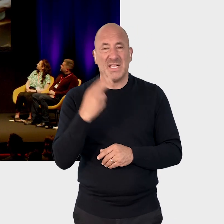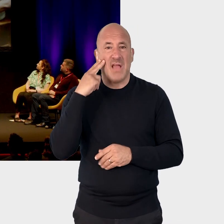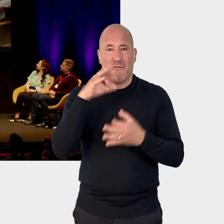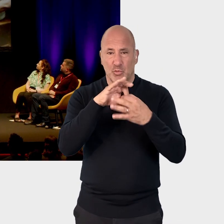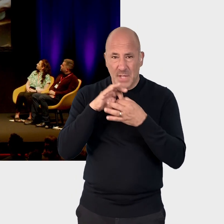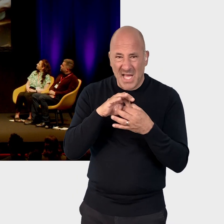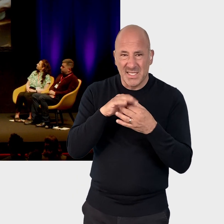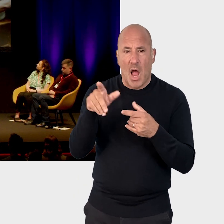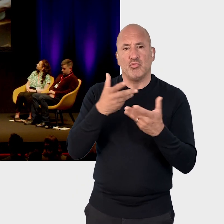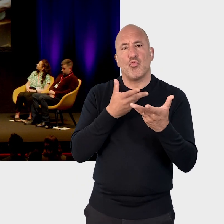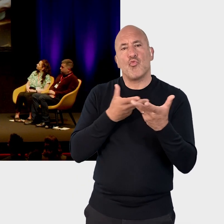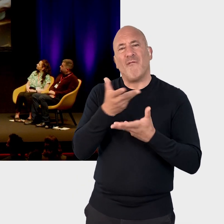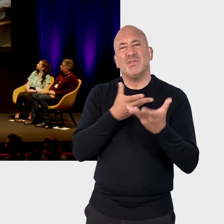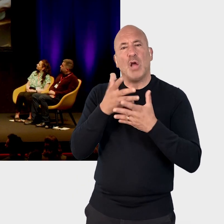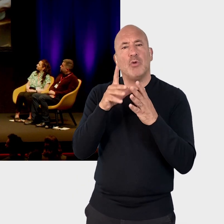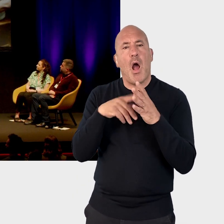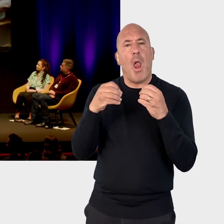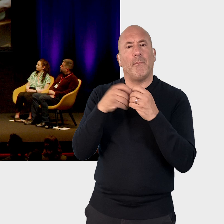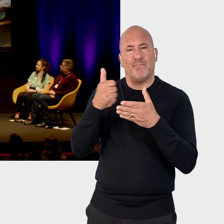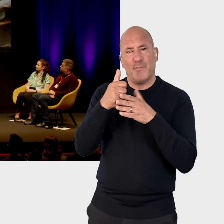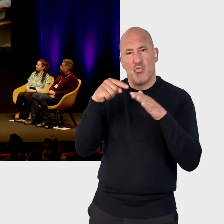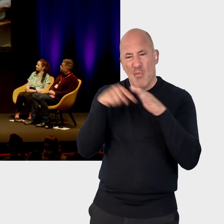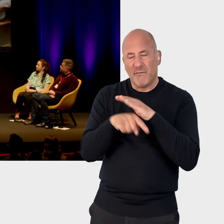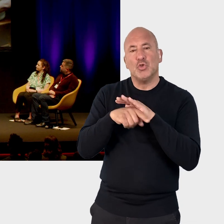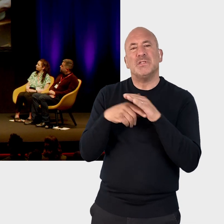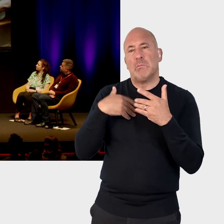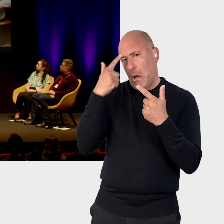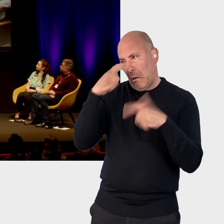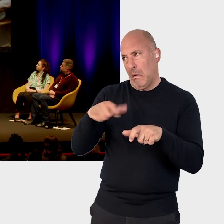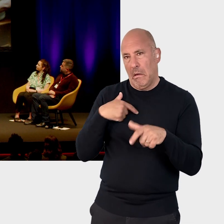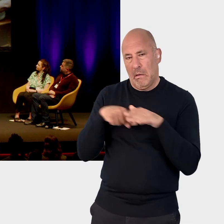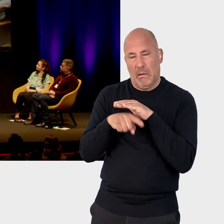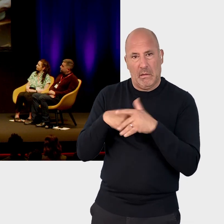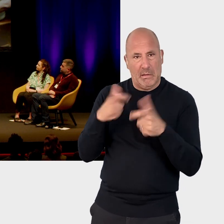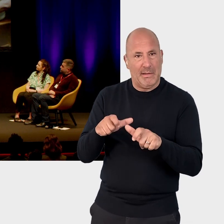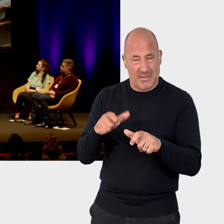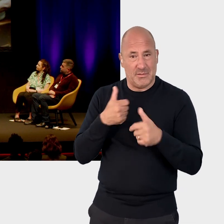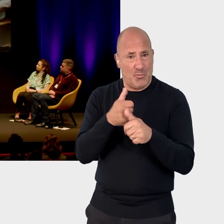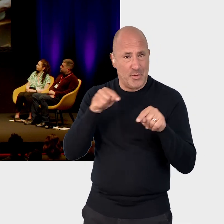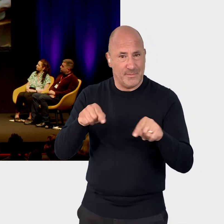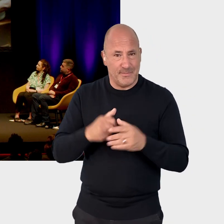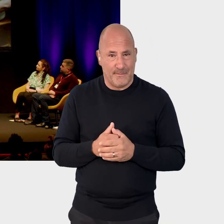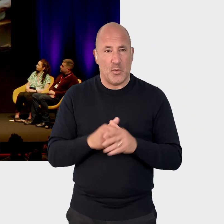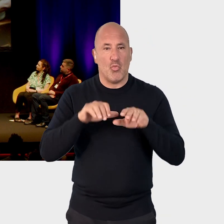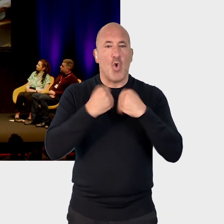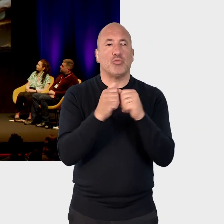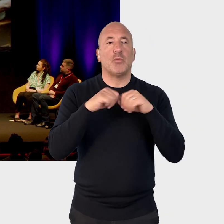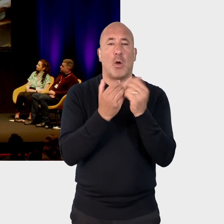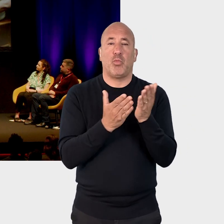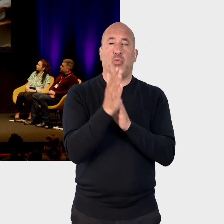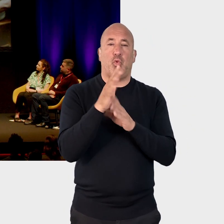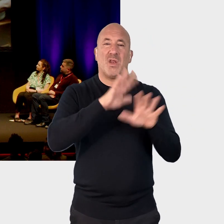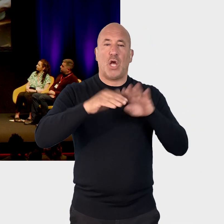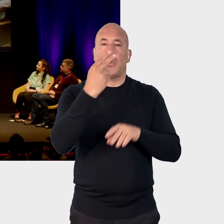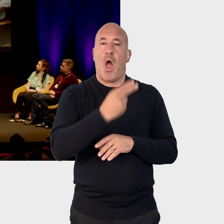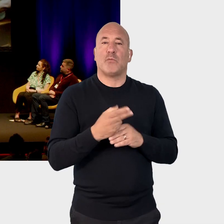Family Hub, Atlas Primary, the Deaf Society, and the Conversation Club that supported refugees and asylum seekers. During a series of